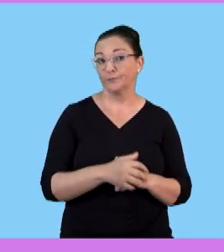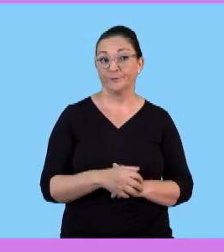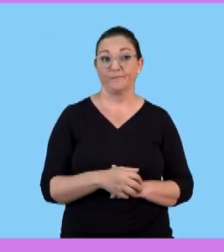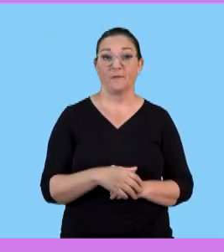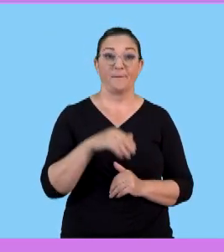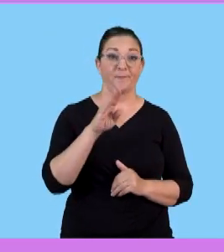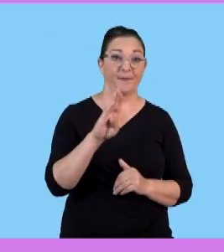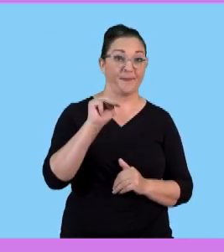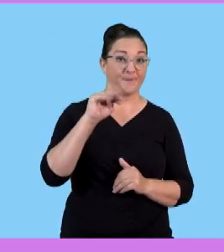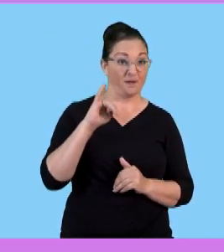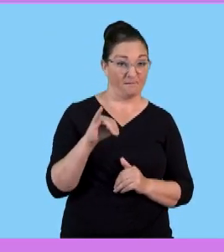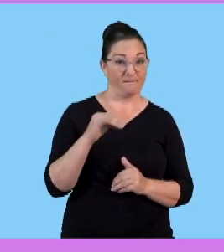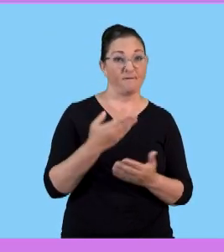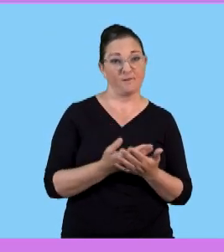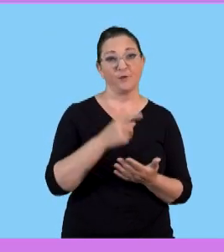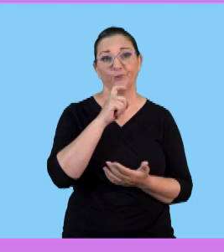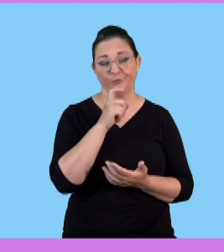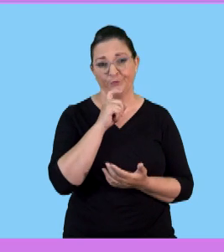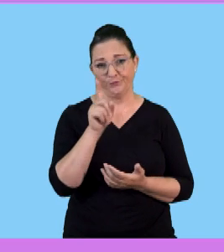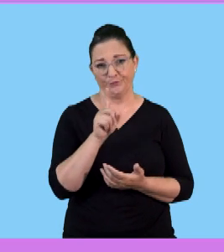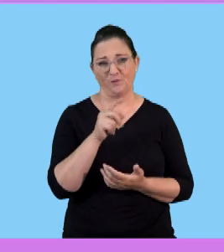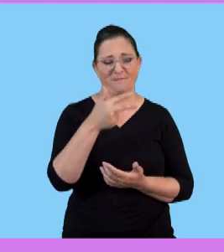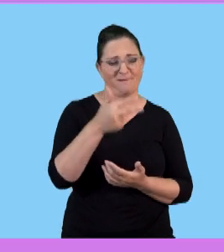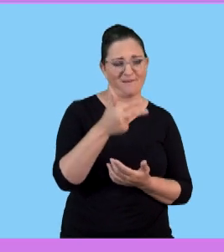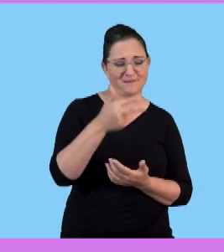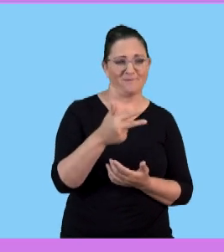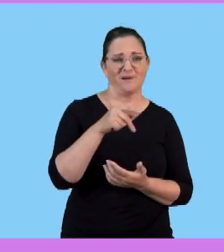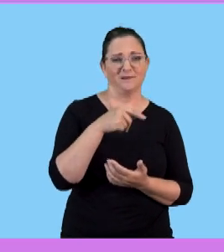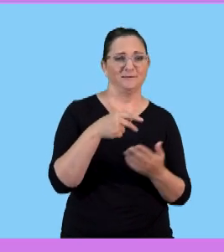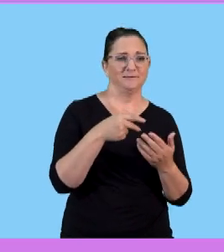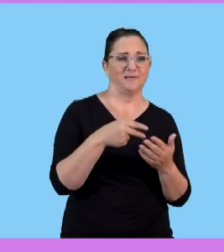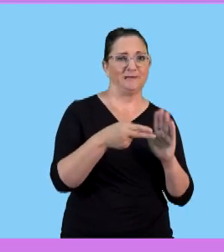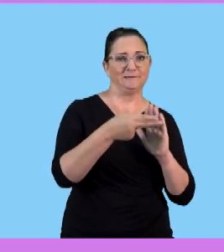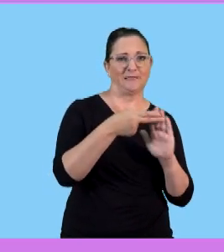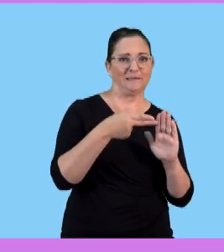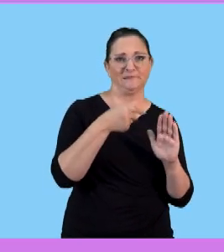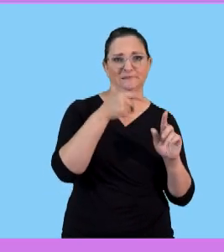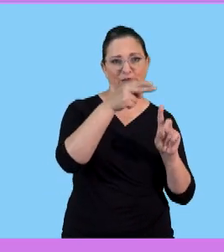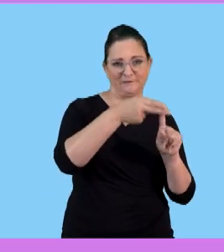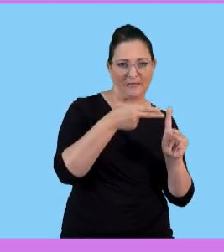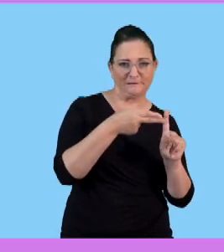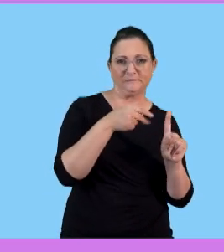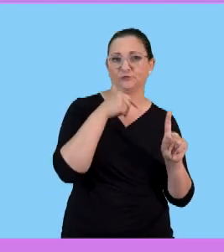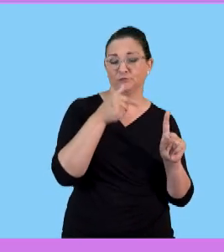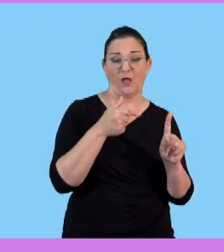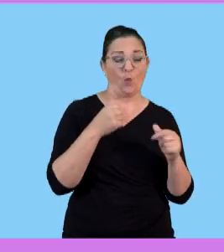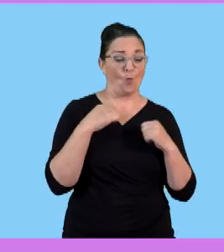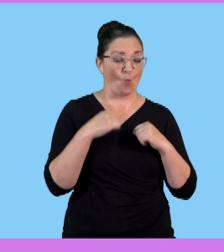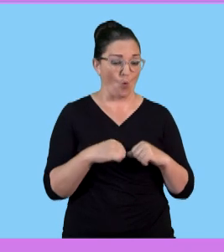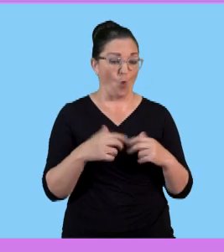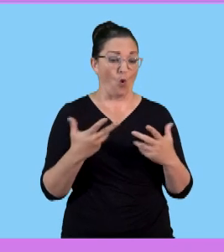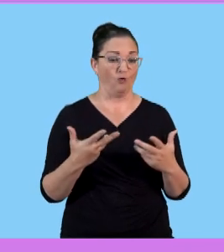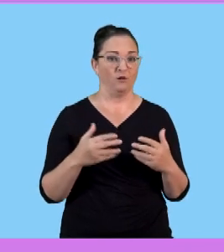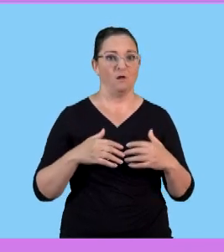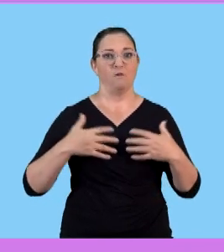here is that the BMI can be used to classify a person's weight status, as I've indicated, as either